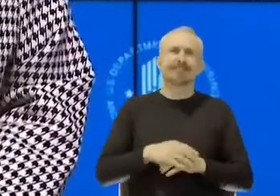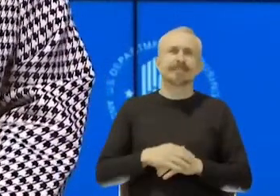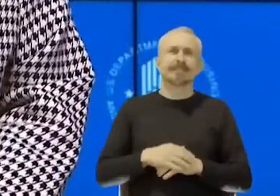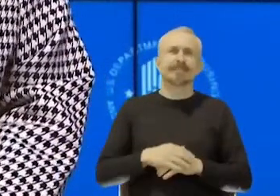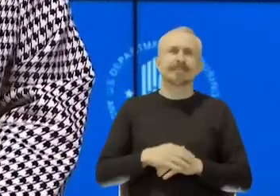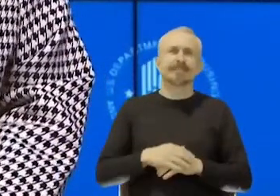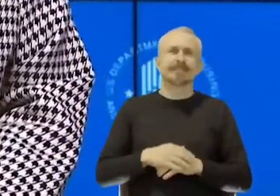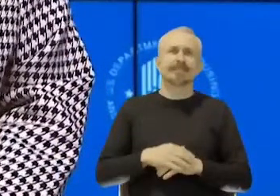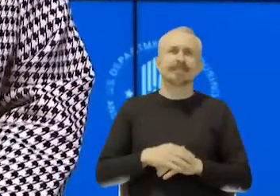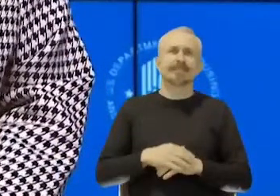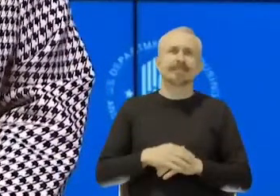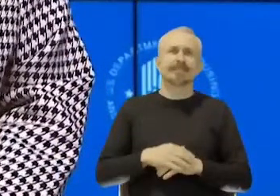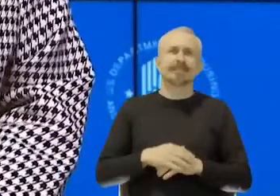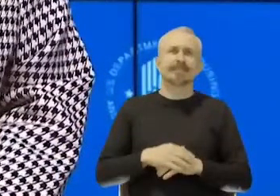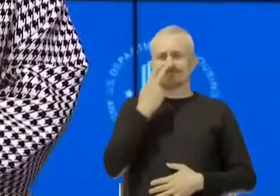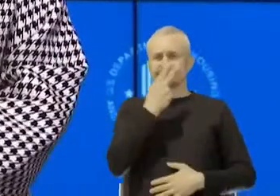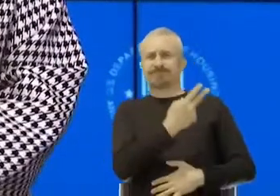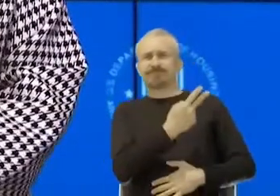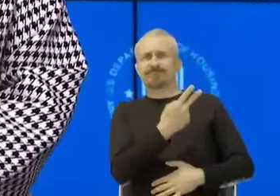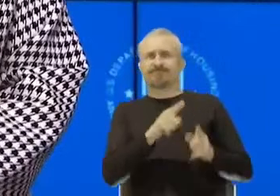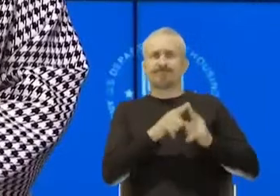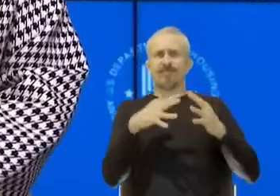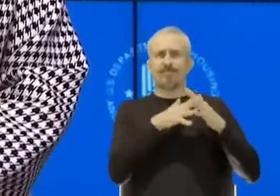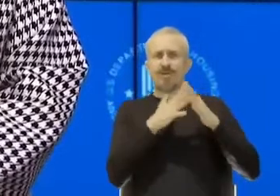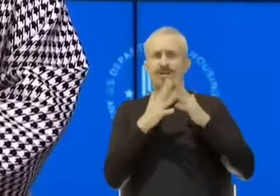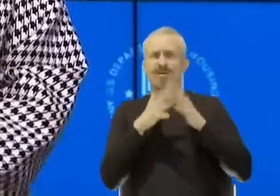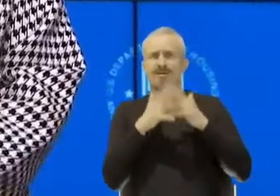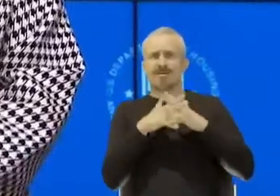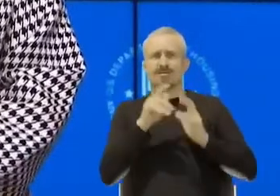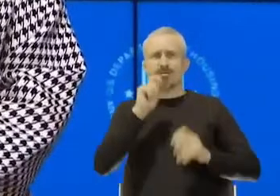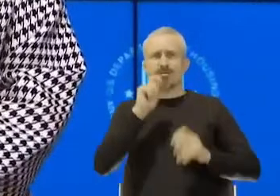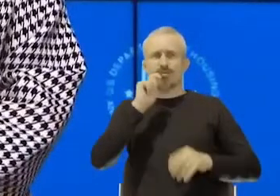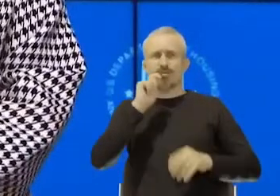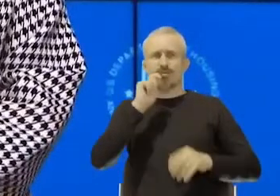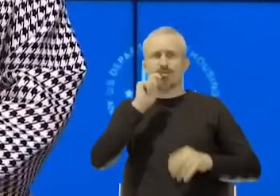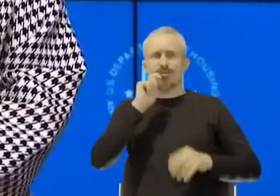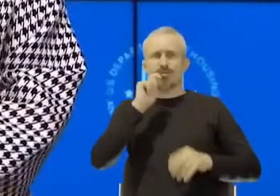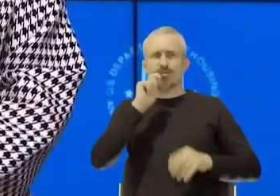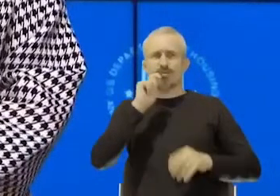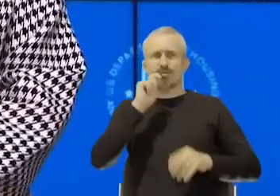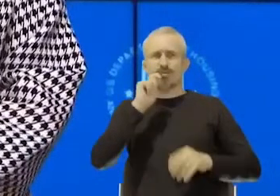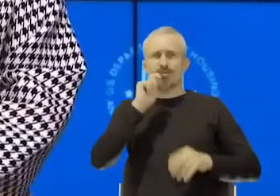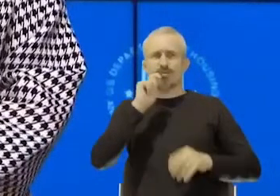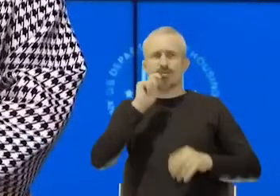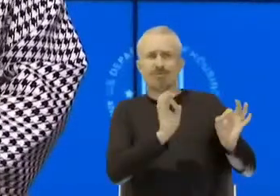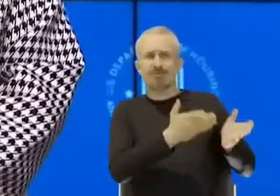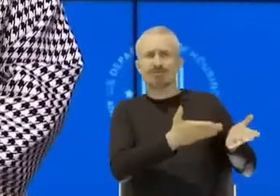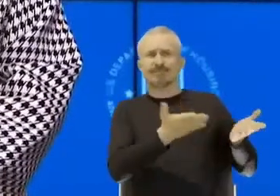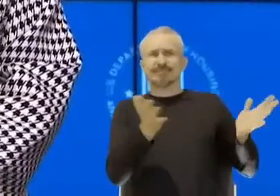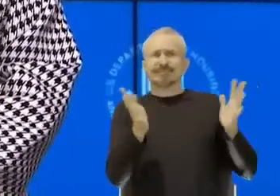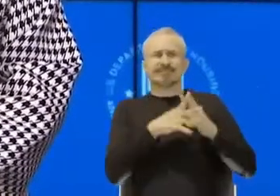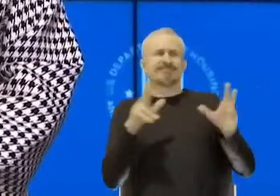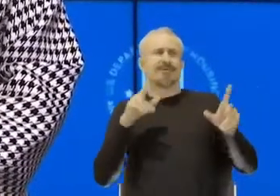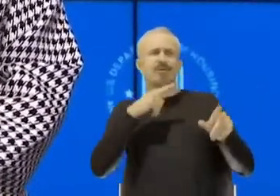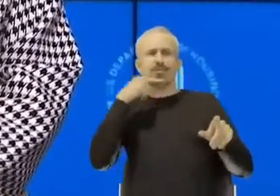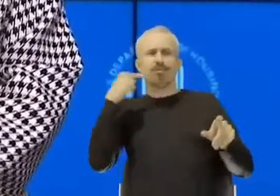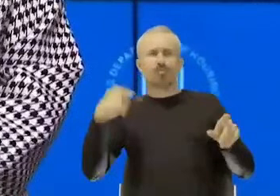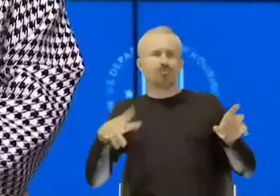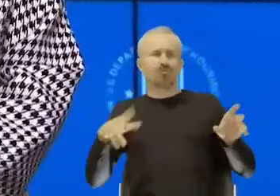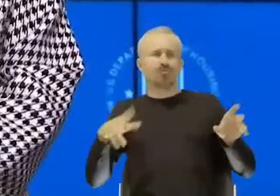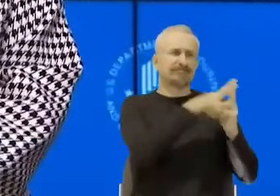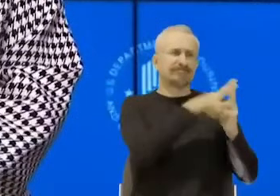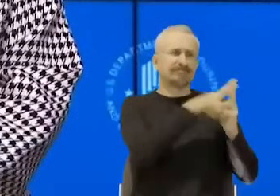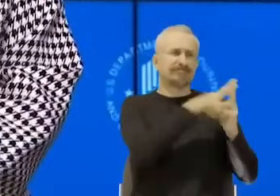Ukraine. Russia's war has displaced more than 12 million people, devastated civilian infrastructure,